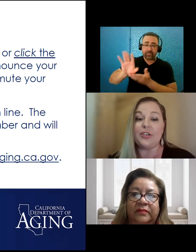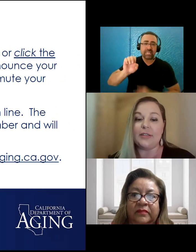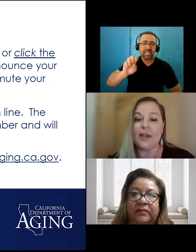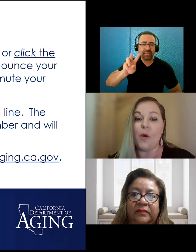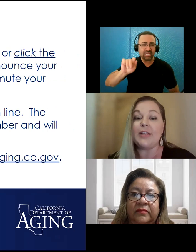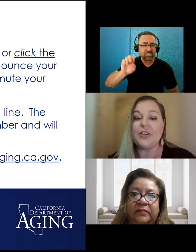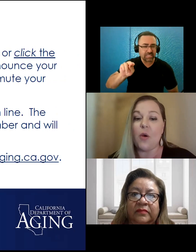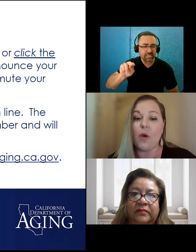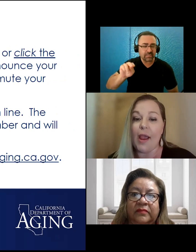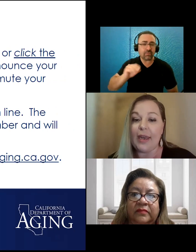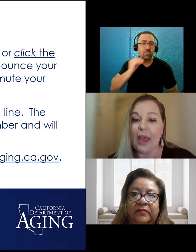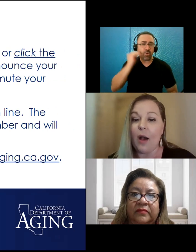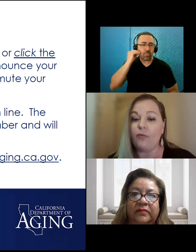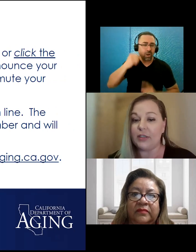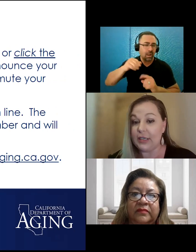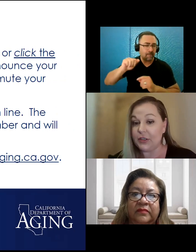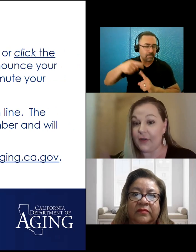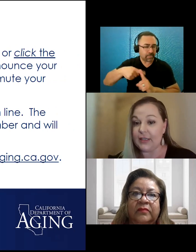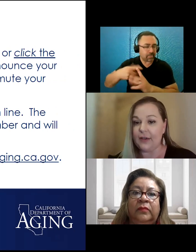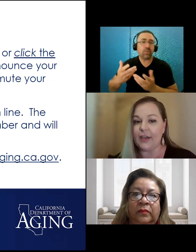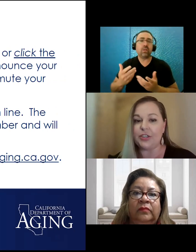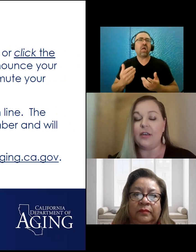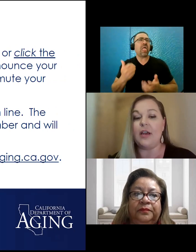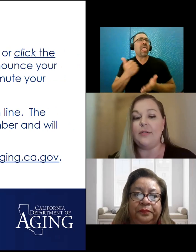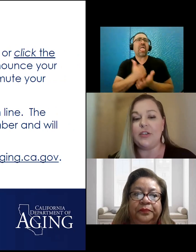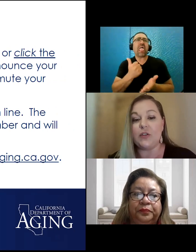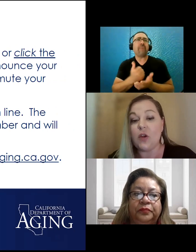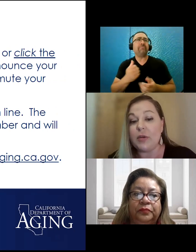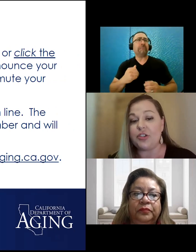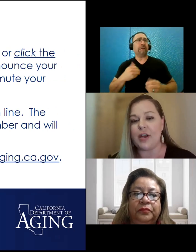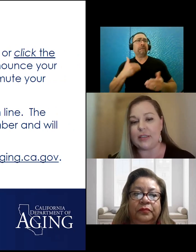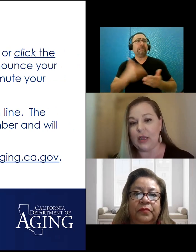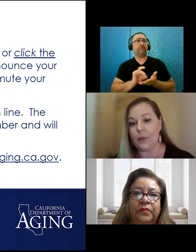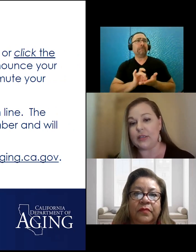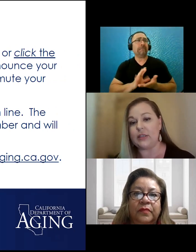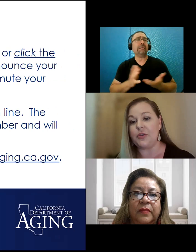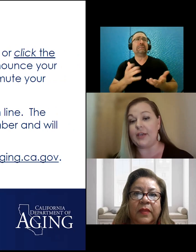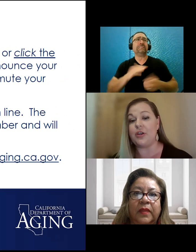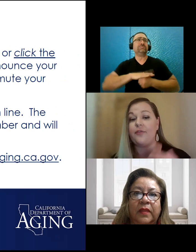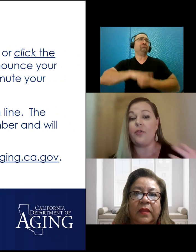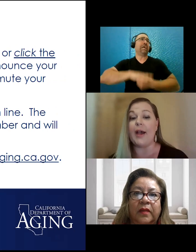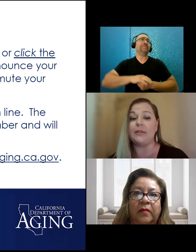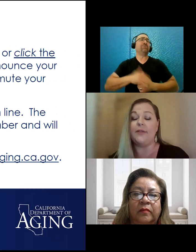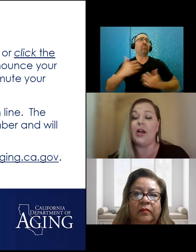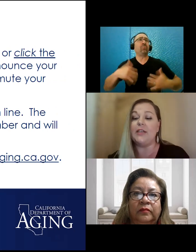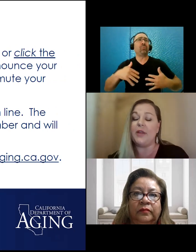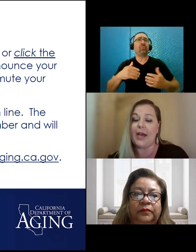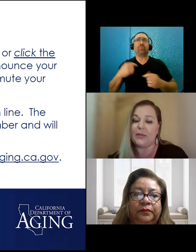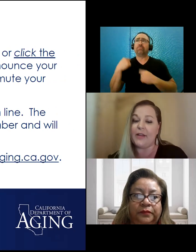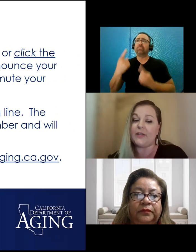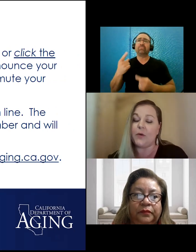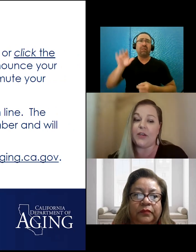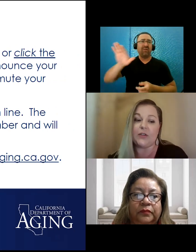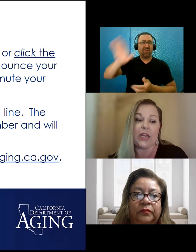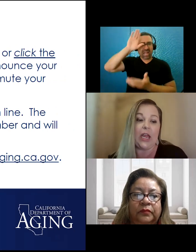The question is, I wanted to know where I can get help for seniors facing eviction. She's in so much stress dealing with this situation after the passing of her husband